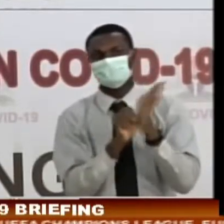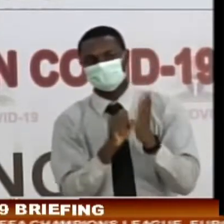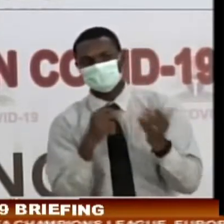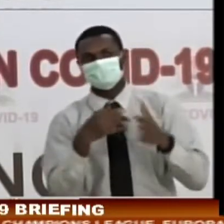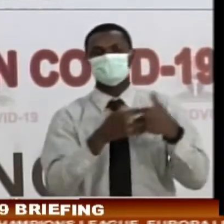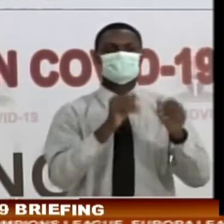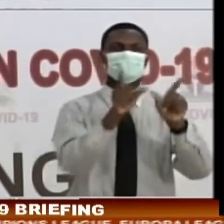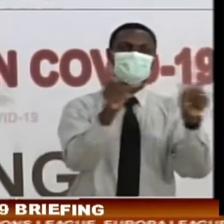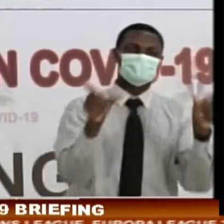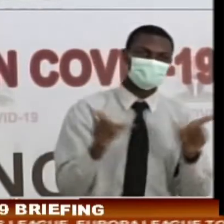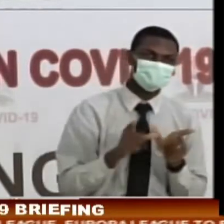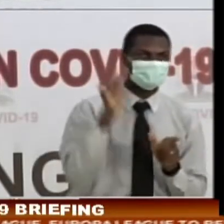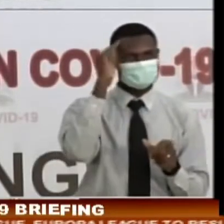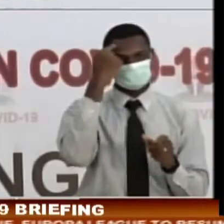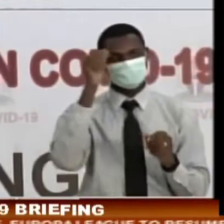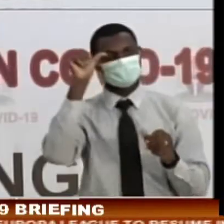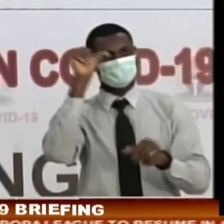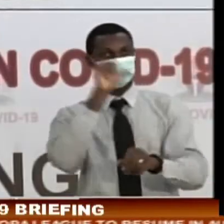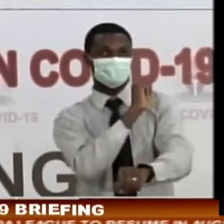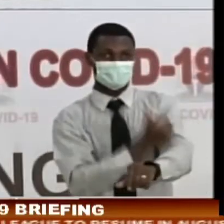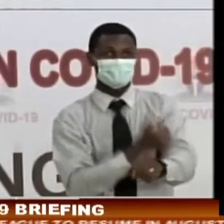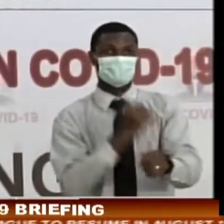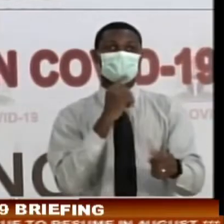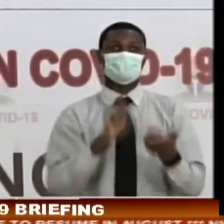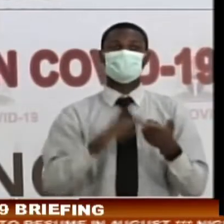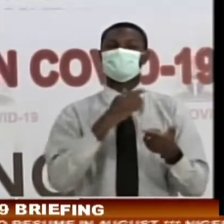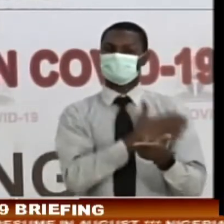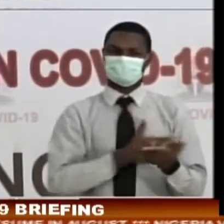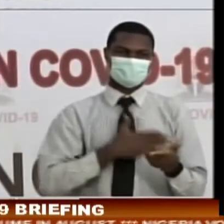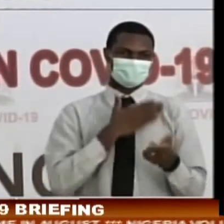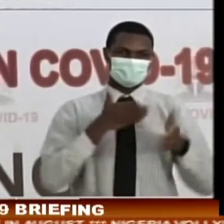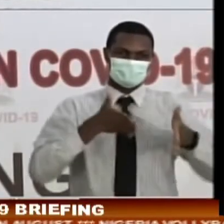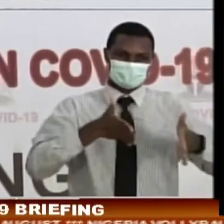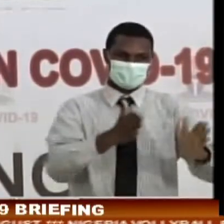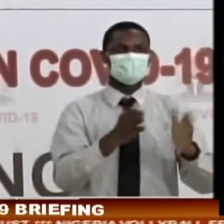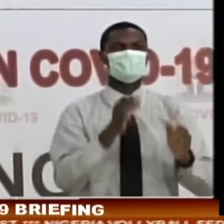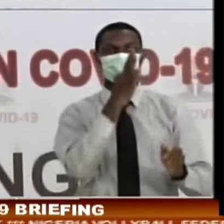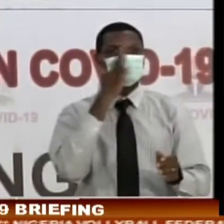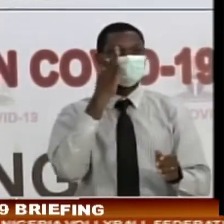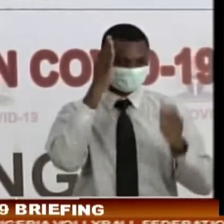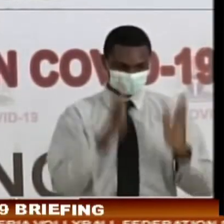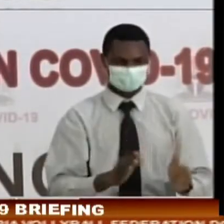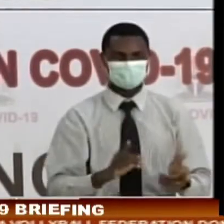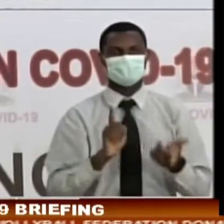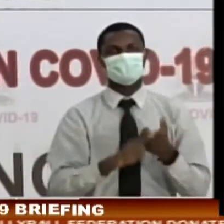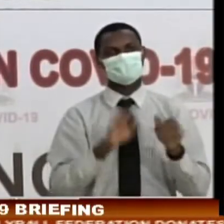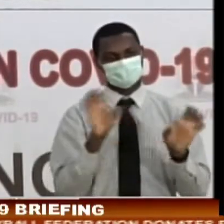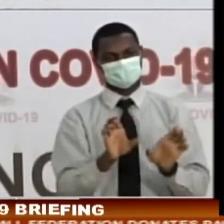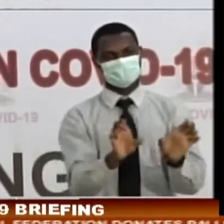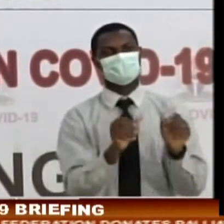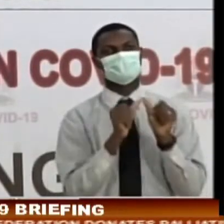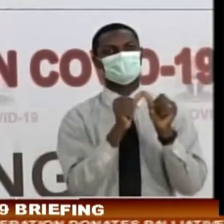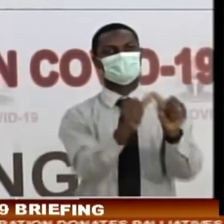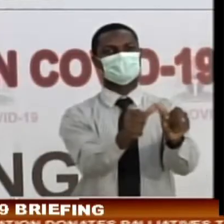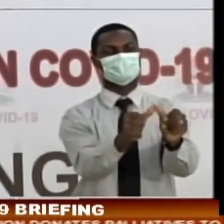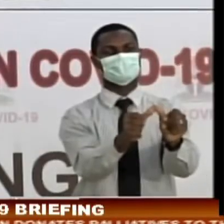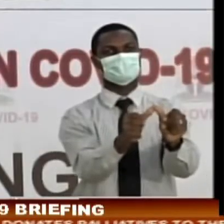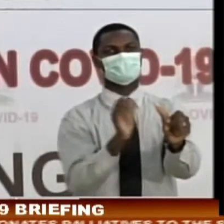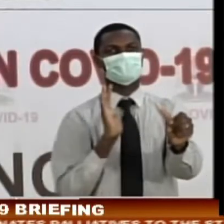security agencies to please allow them to carry out their activities